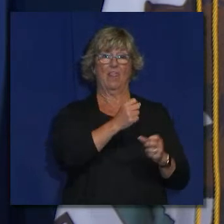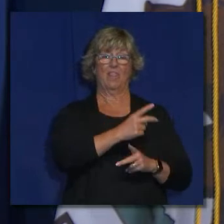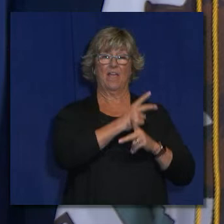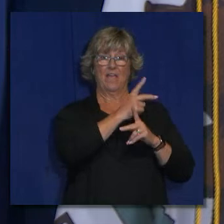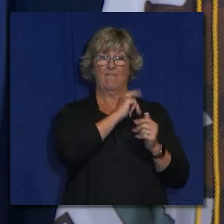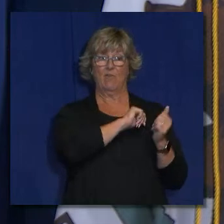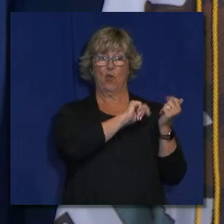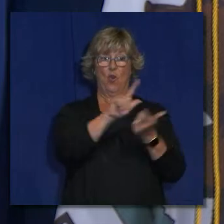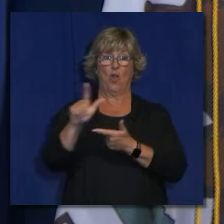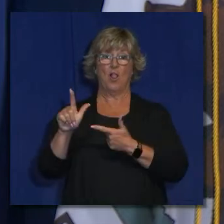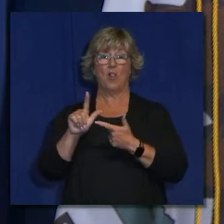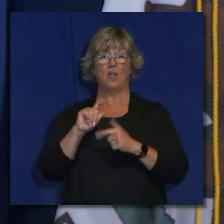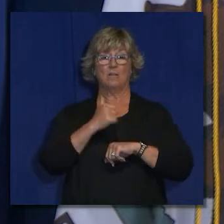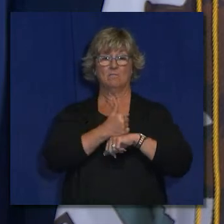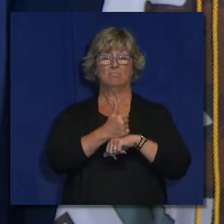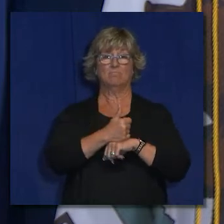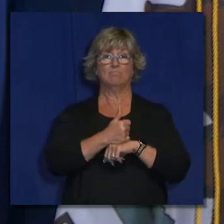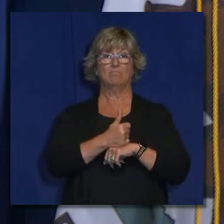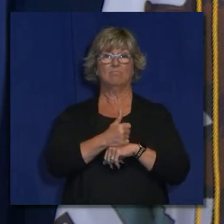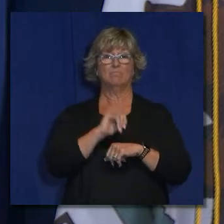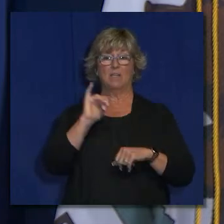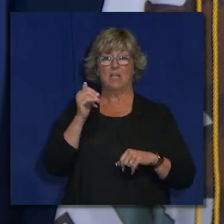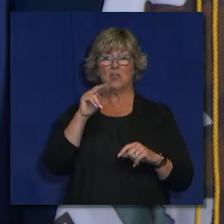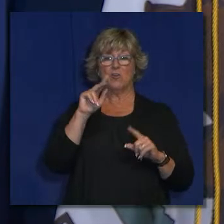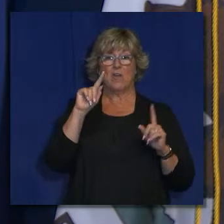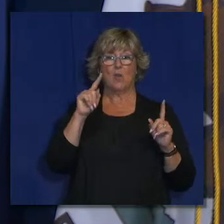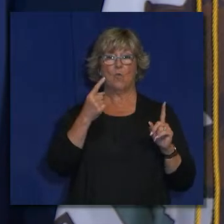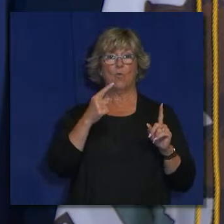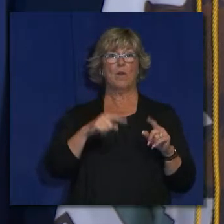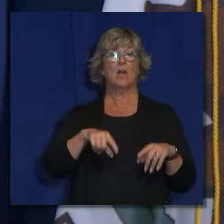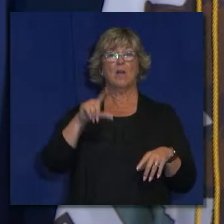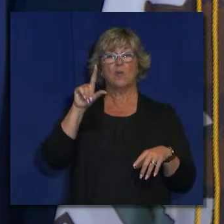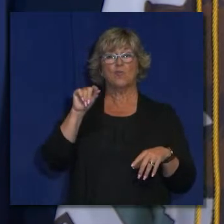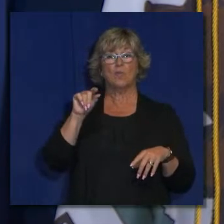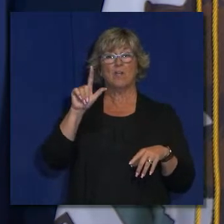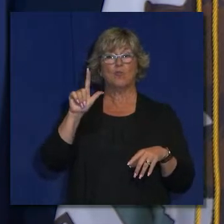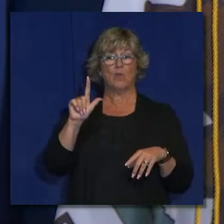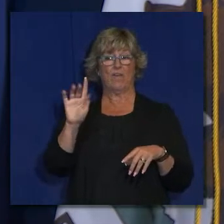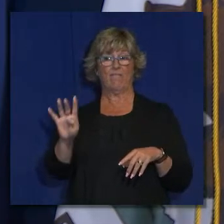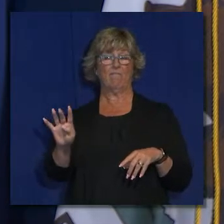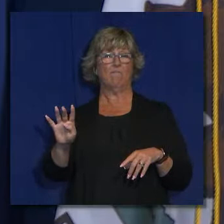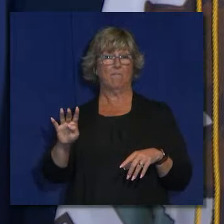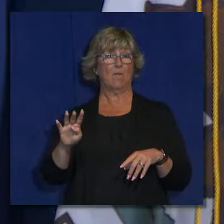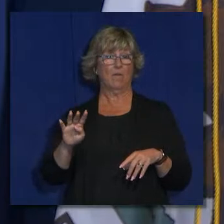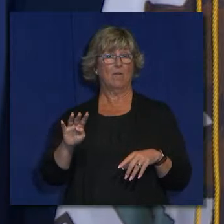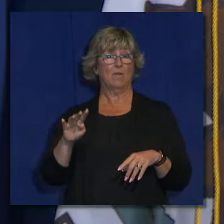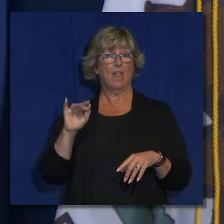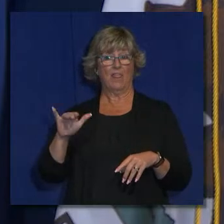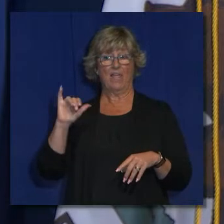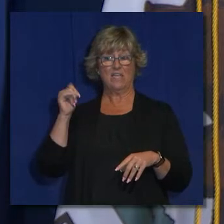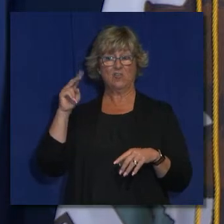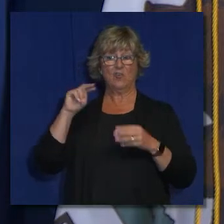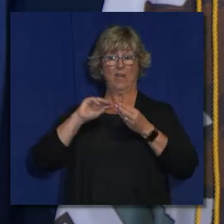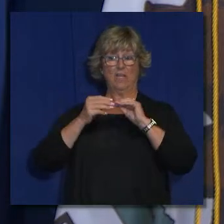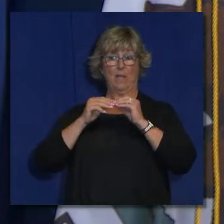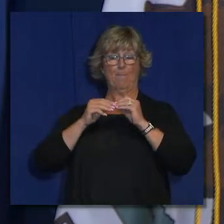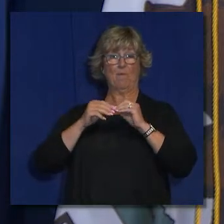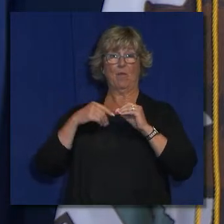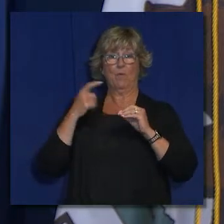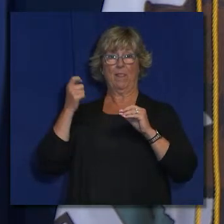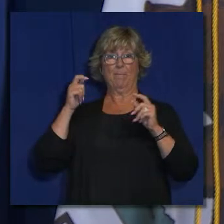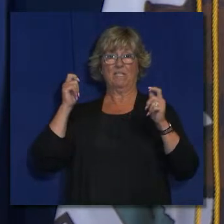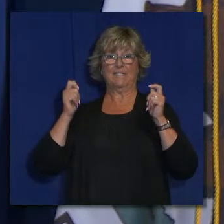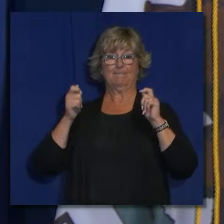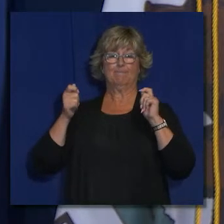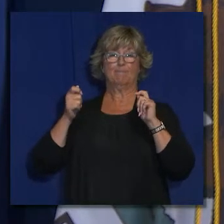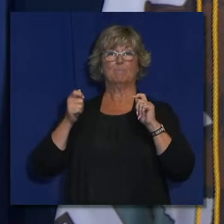all. Implementation date January 1, 2024. That was the January number. We have done a slight